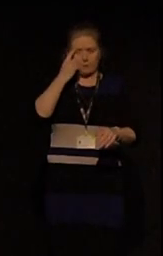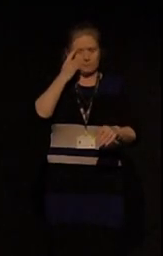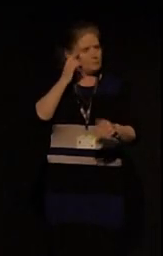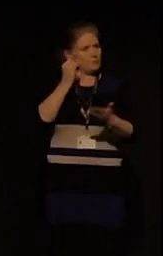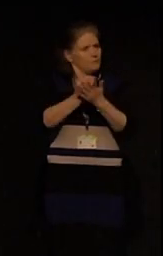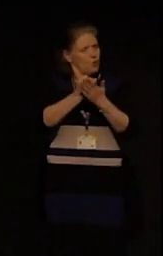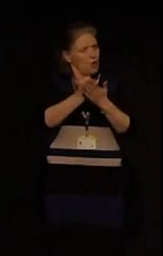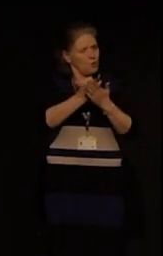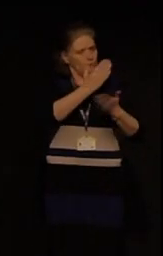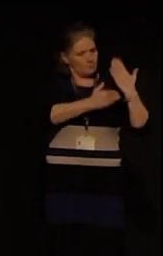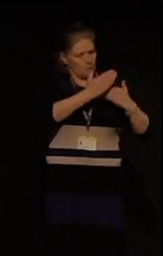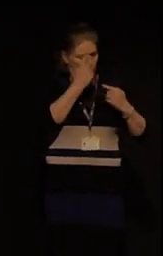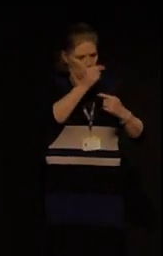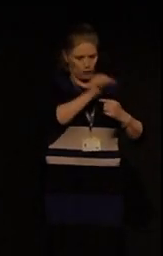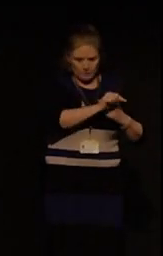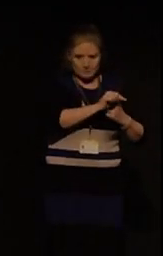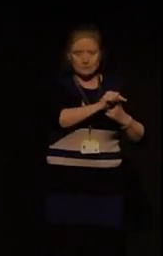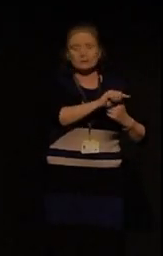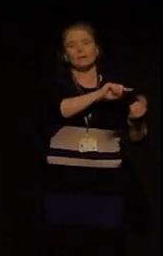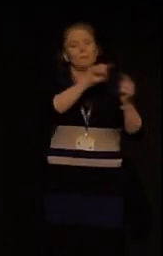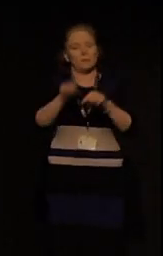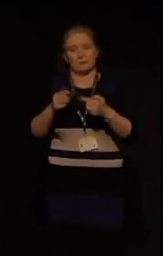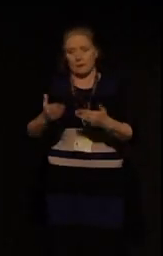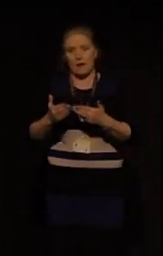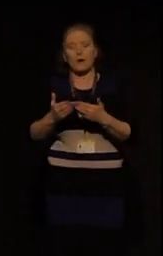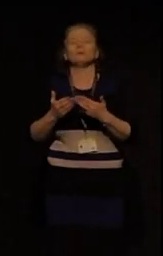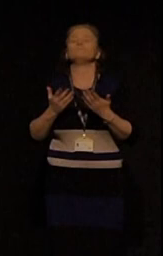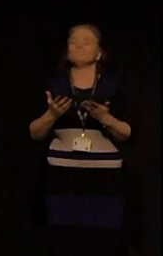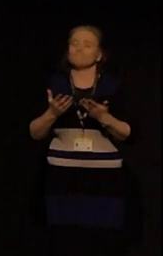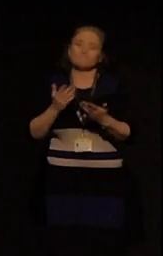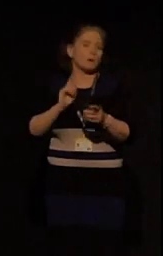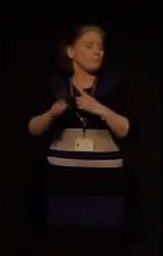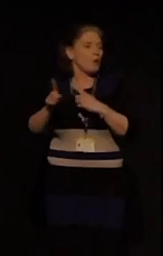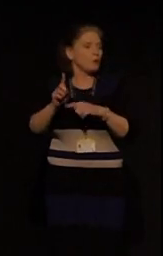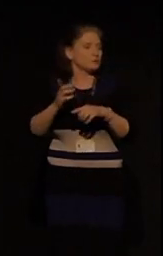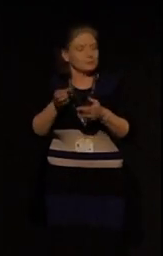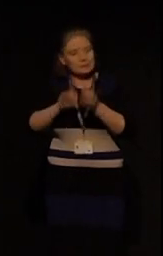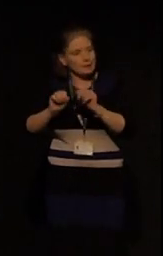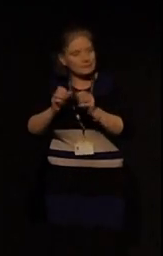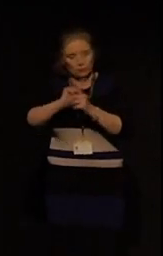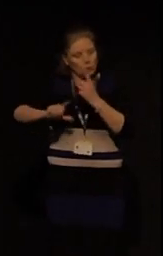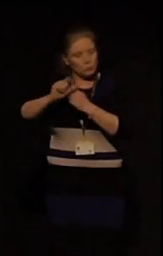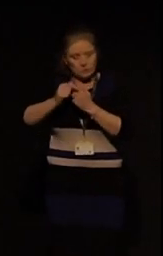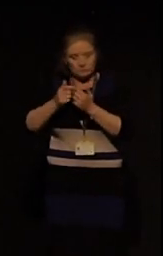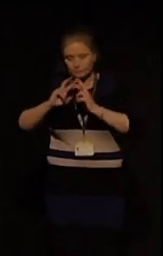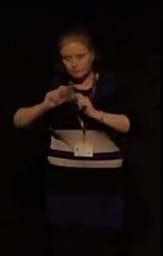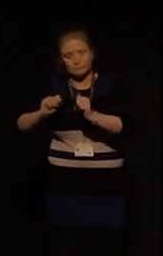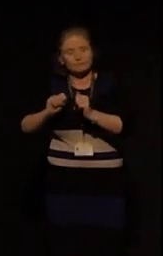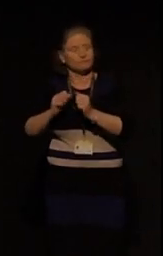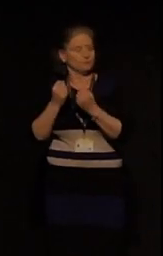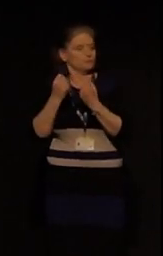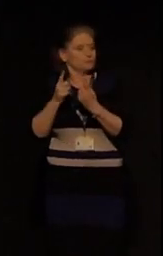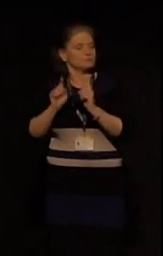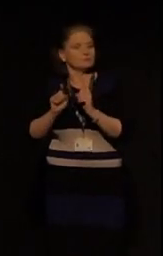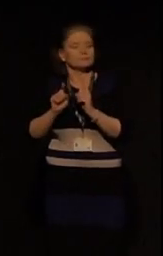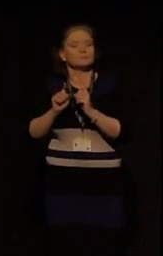tinnitus originated. The conventional wisdom now, probably accepted by most of the scientific community, is that tinnitus is not